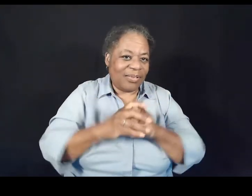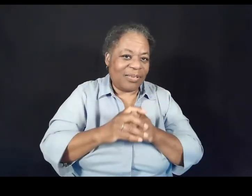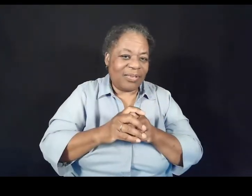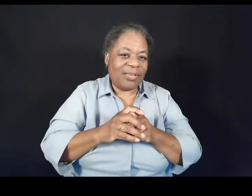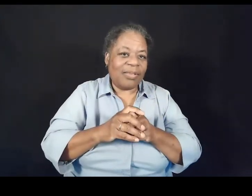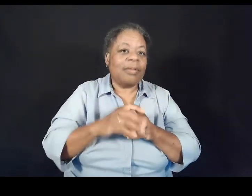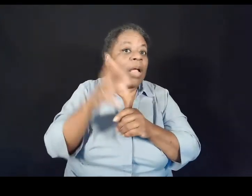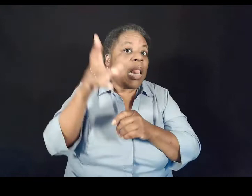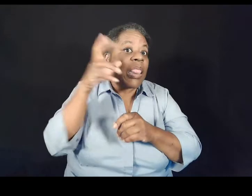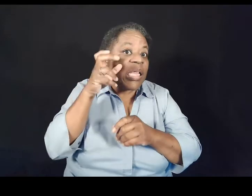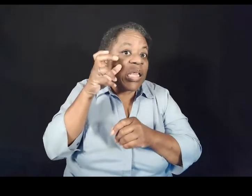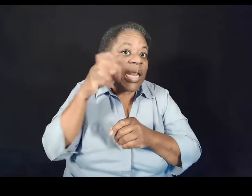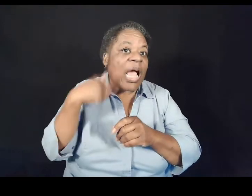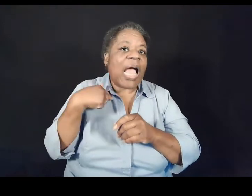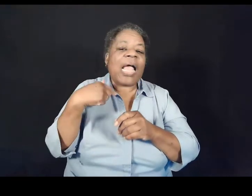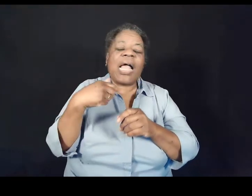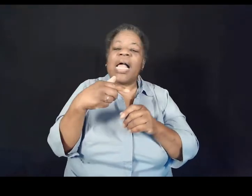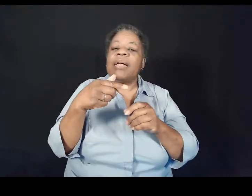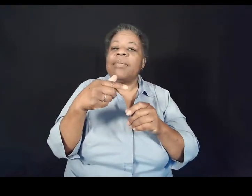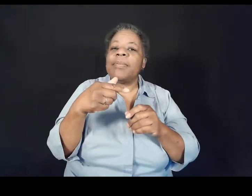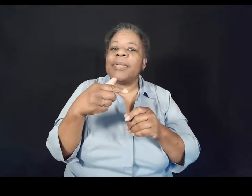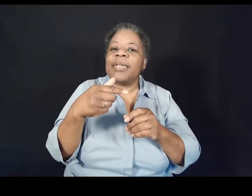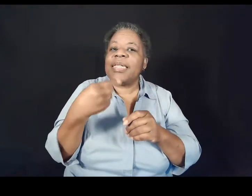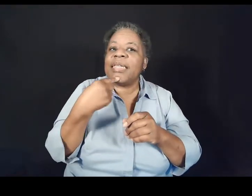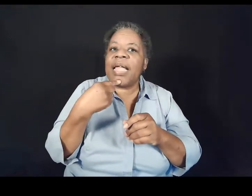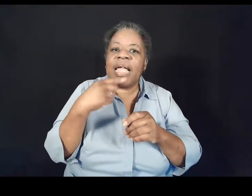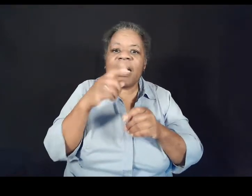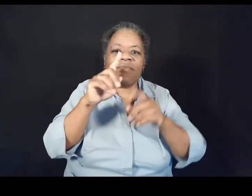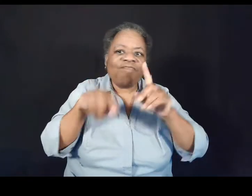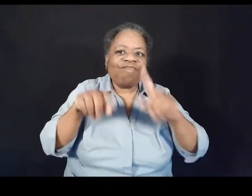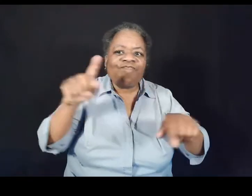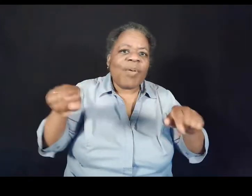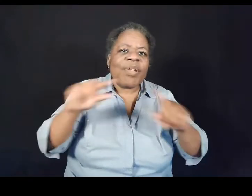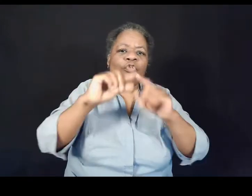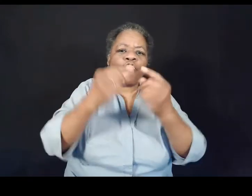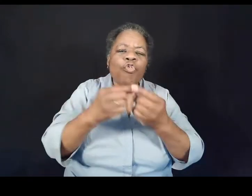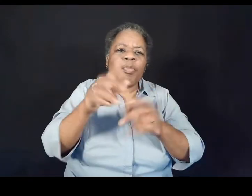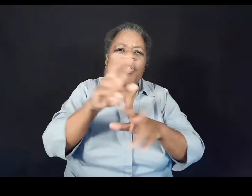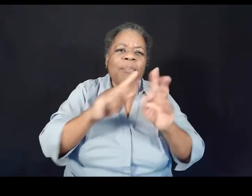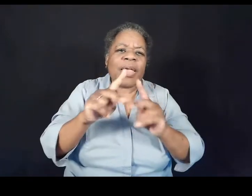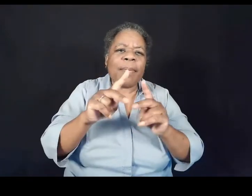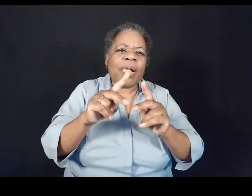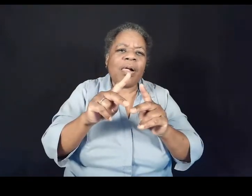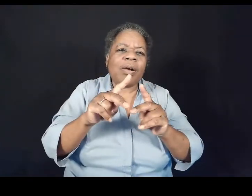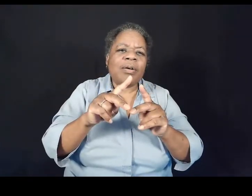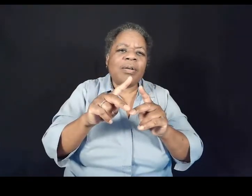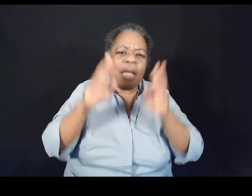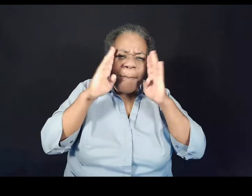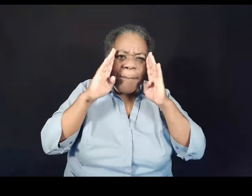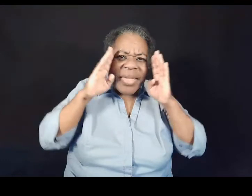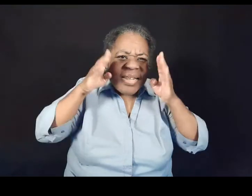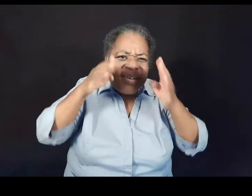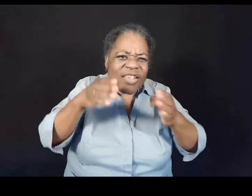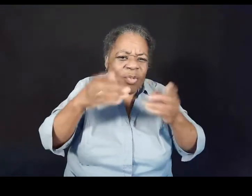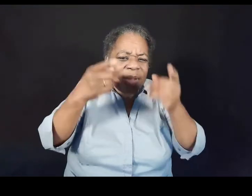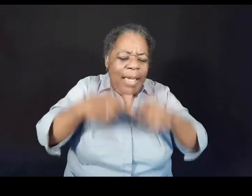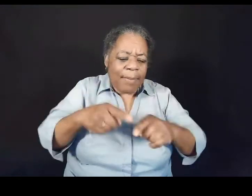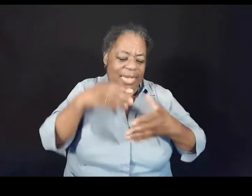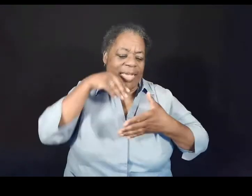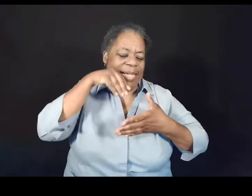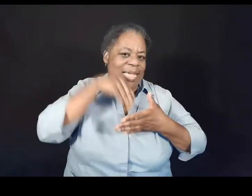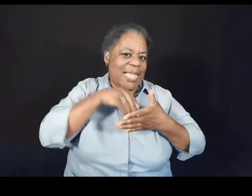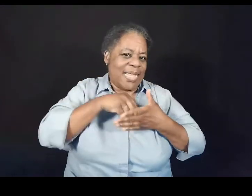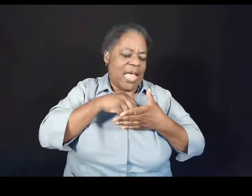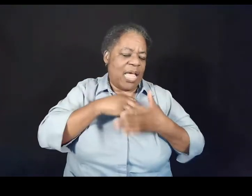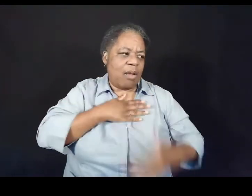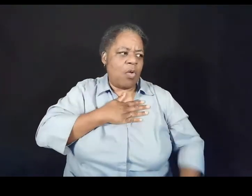Listen as I mention various groups of people and pay attention to what's happening inside you as I mention